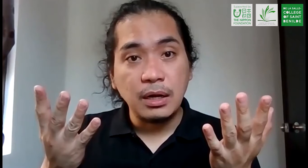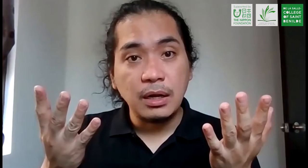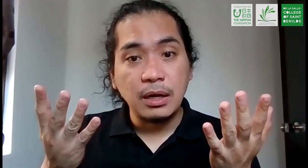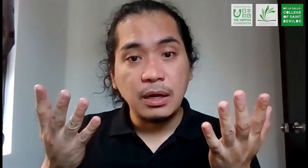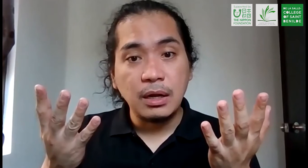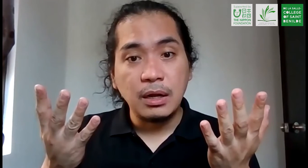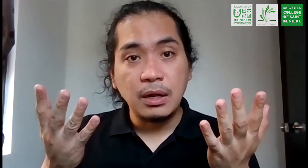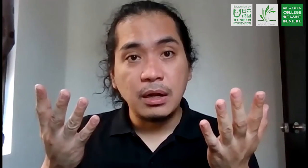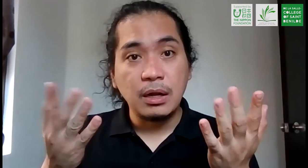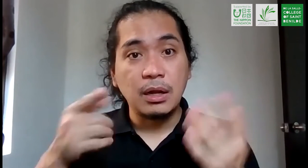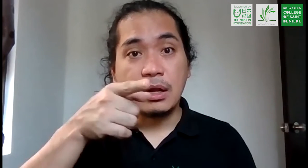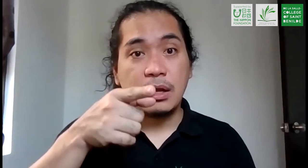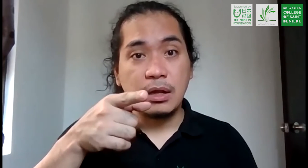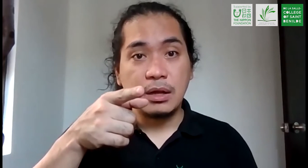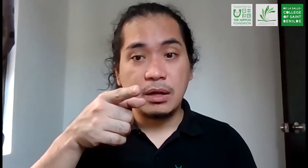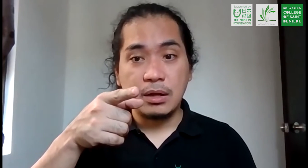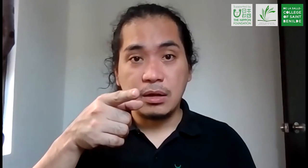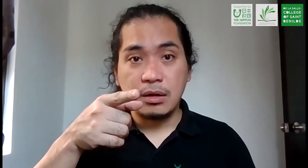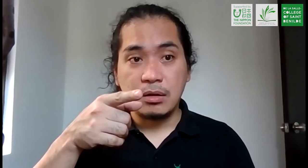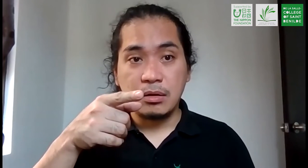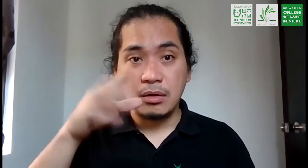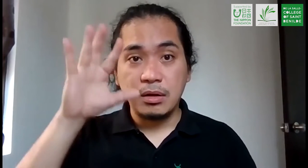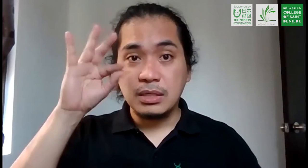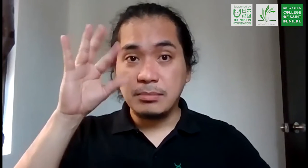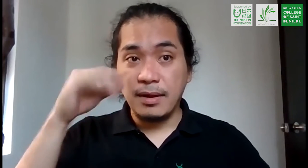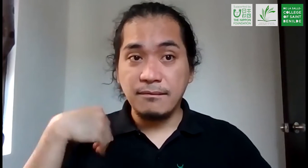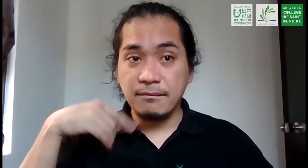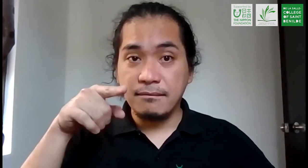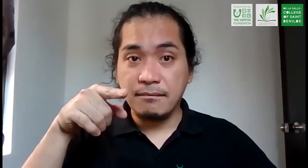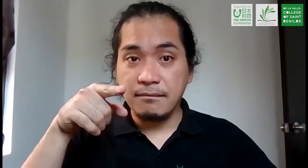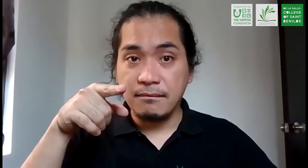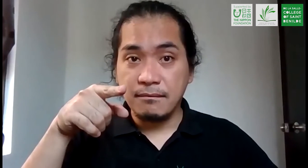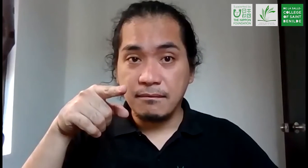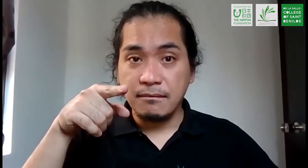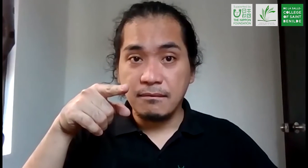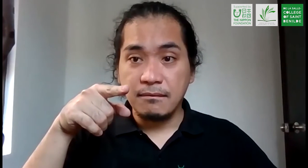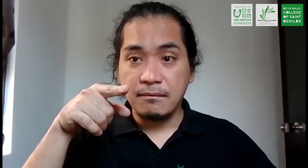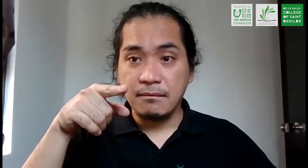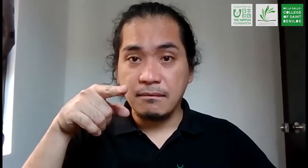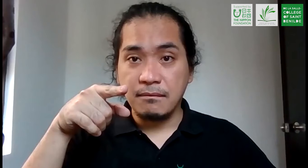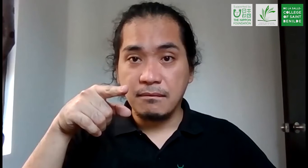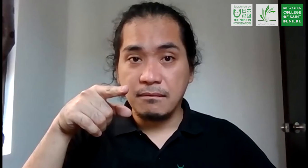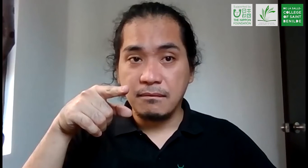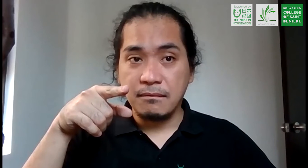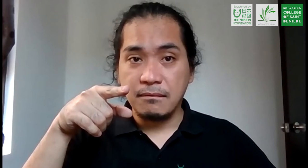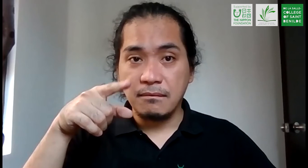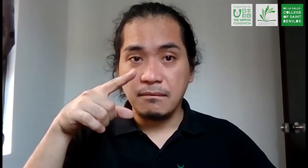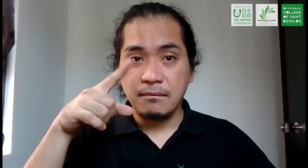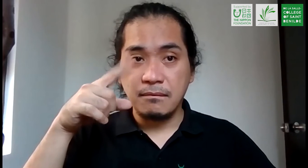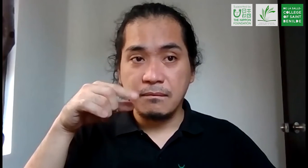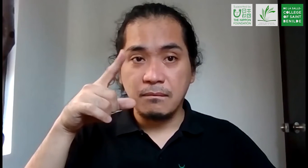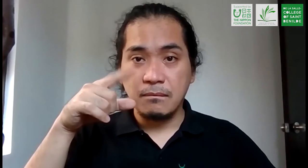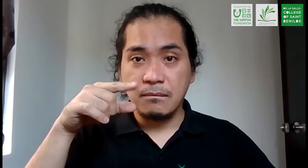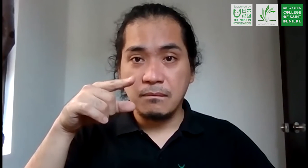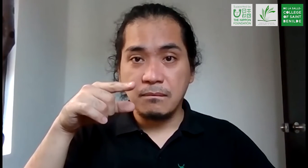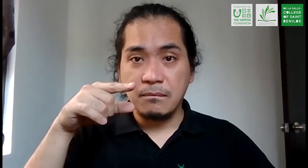reason being is for lesson 1, we don't have the file. It's always Shaq, and we're Okay. missing Okay. we're missing Lesson Shaq. 7 then.